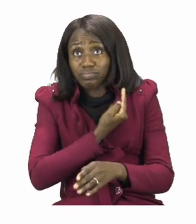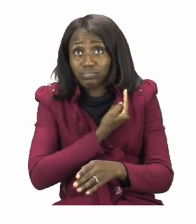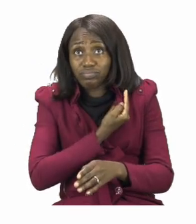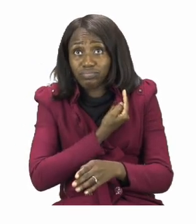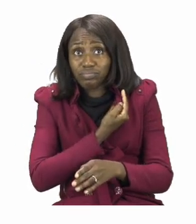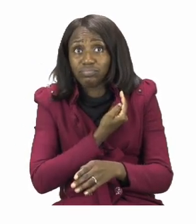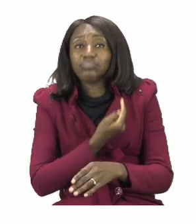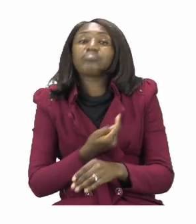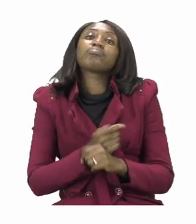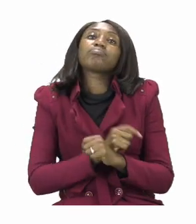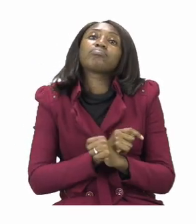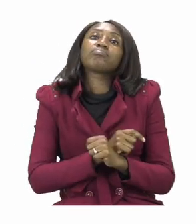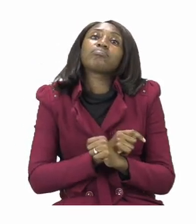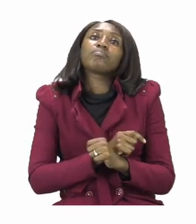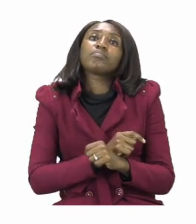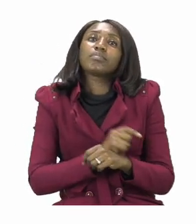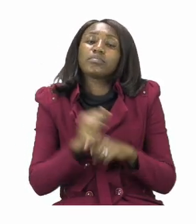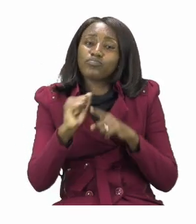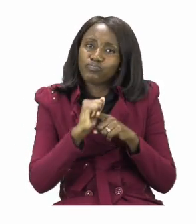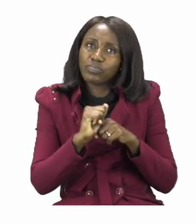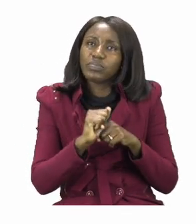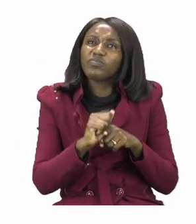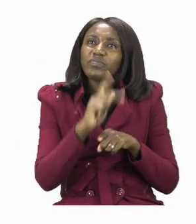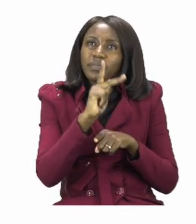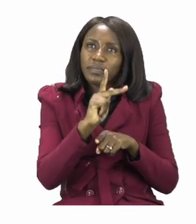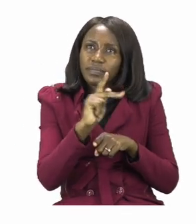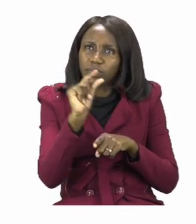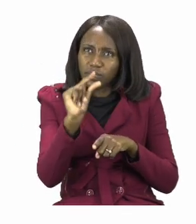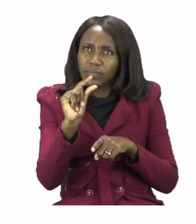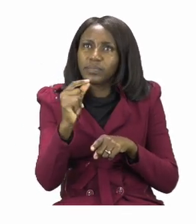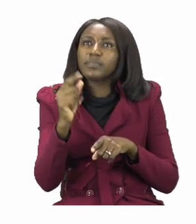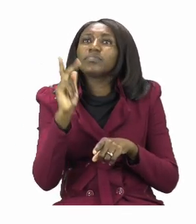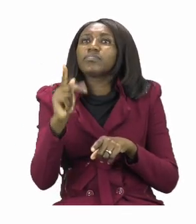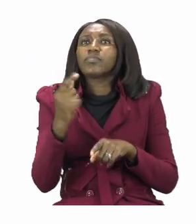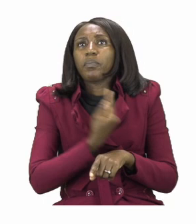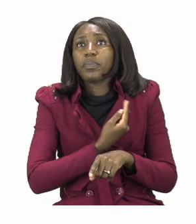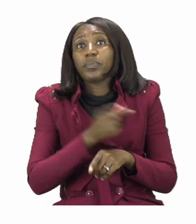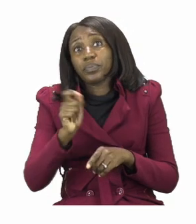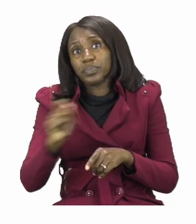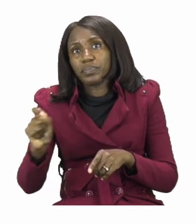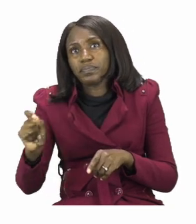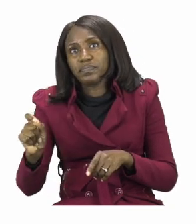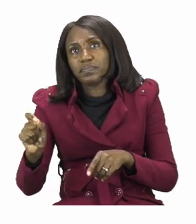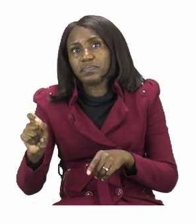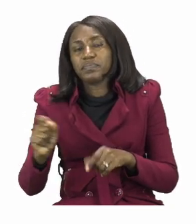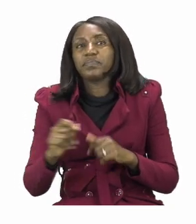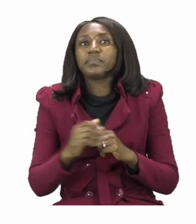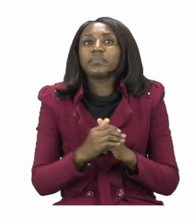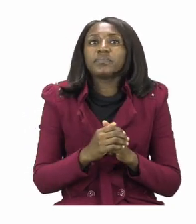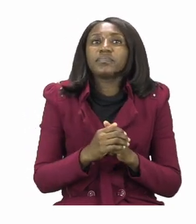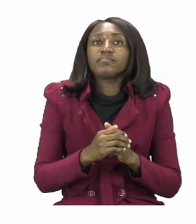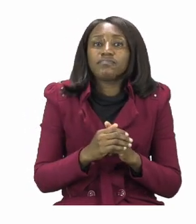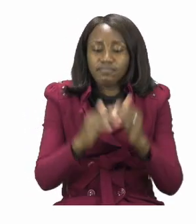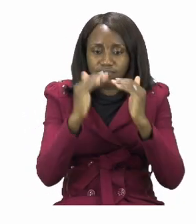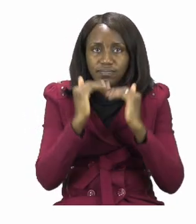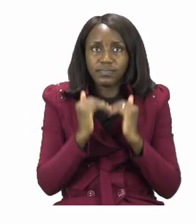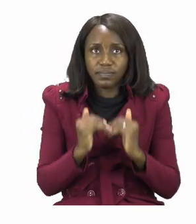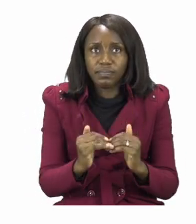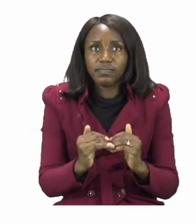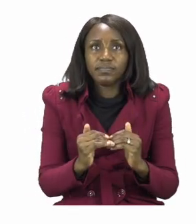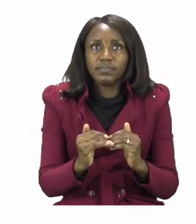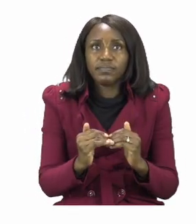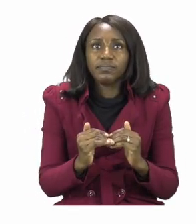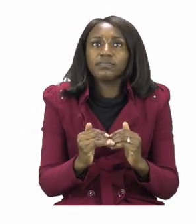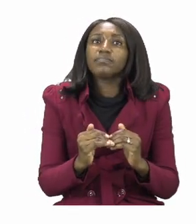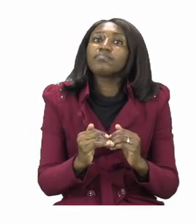the small letter K and write it as well. From there, it will be your job